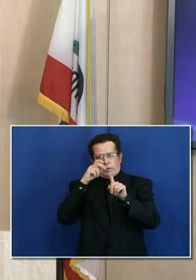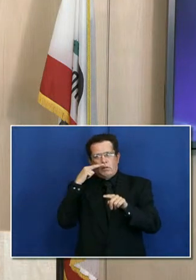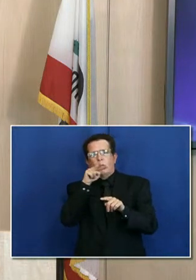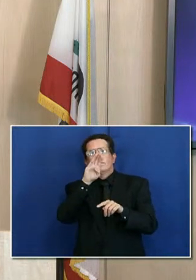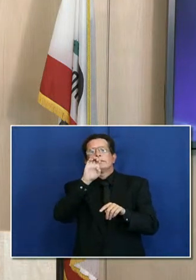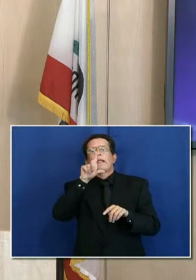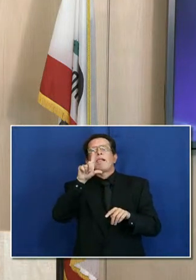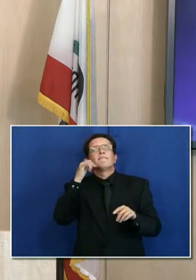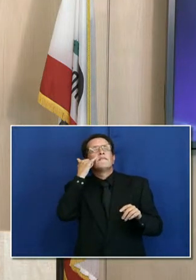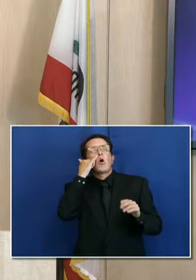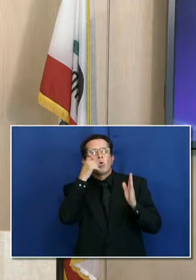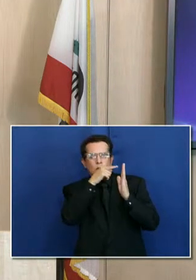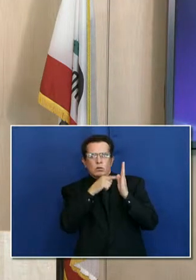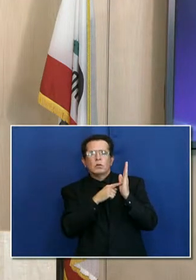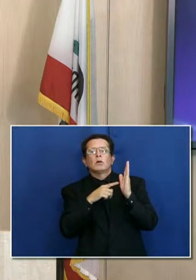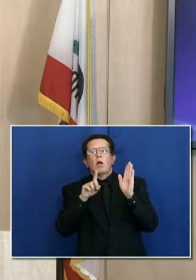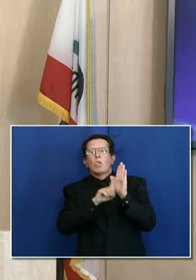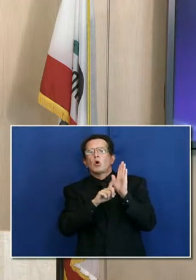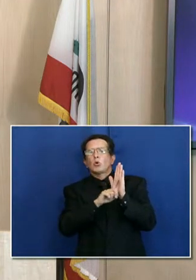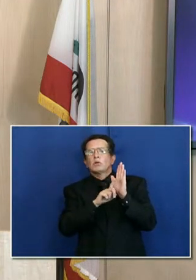for Alert San Diego reverse